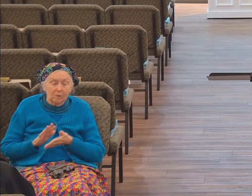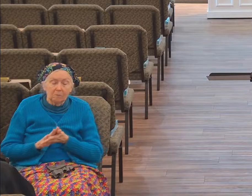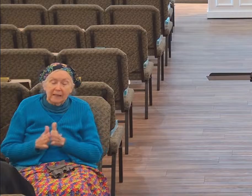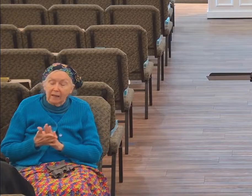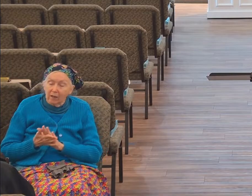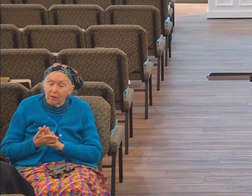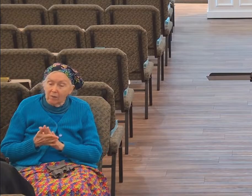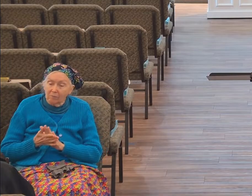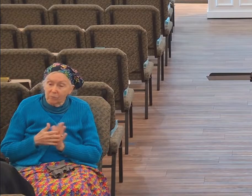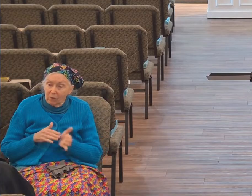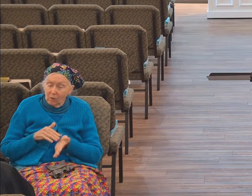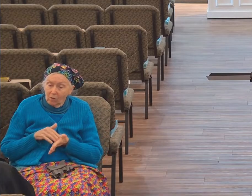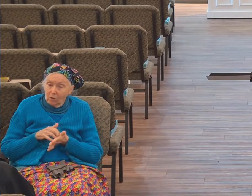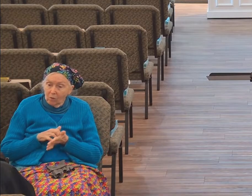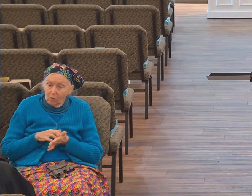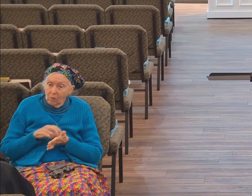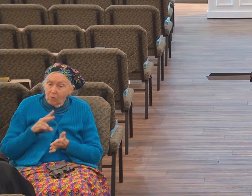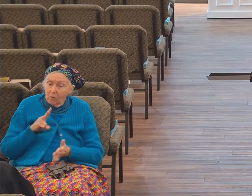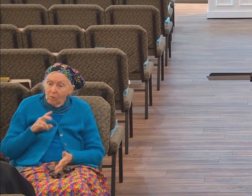vulnerable.